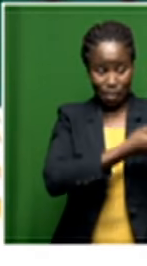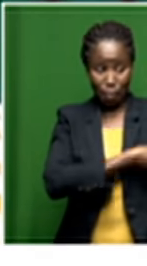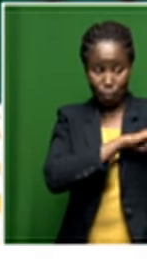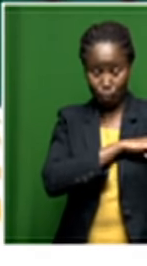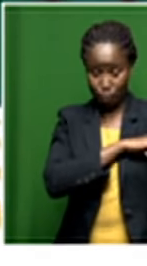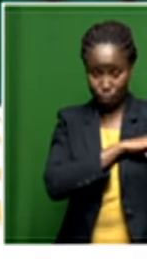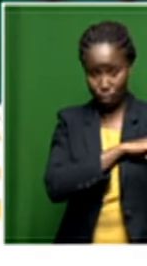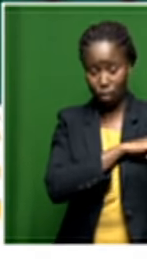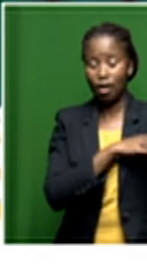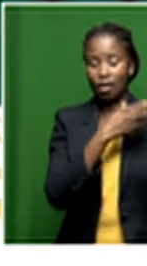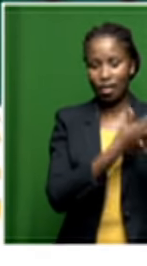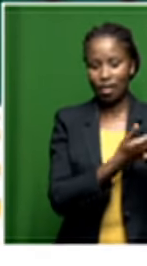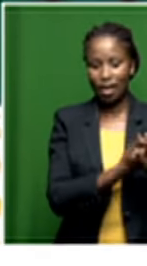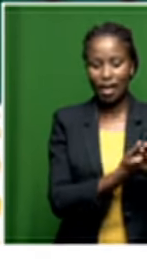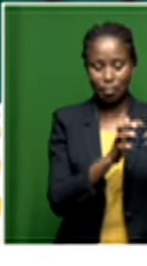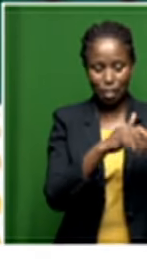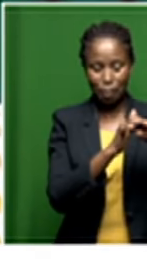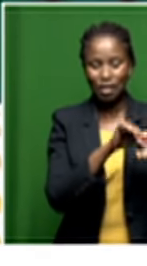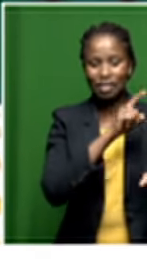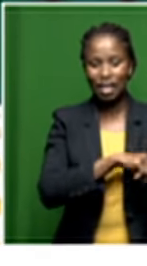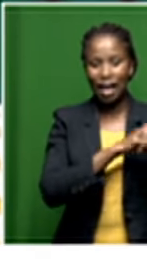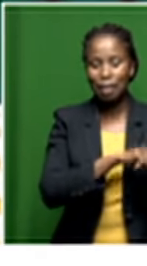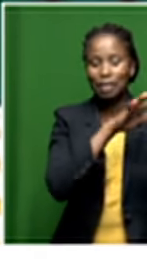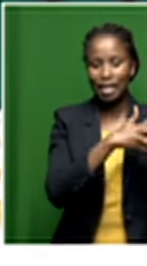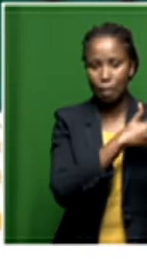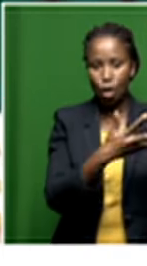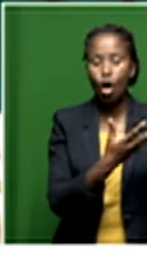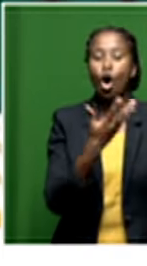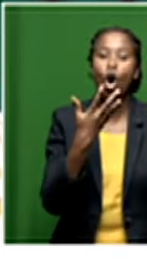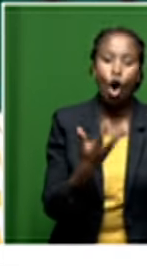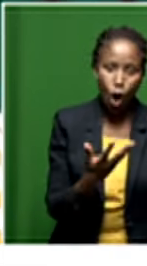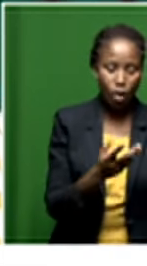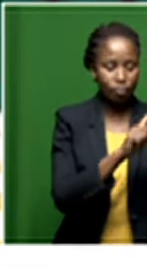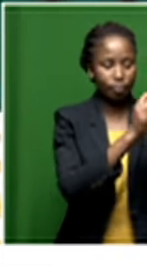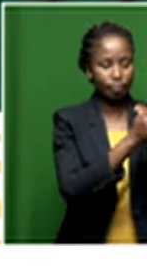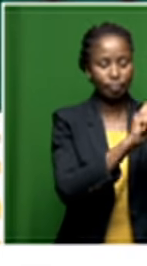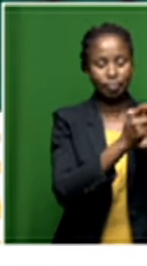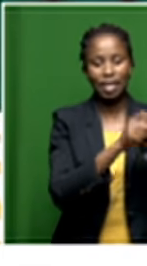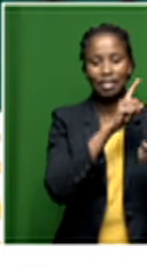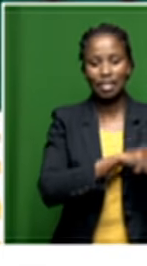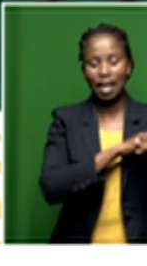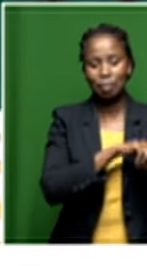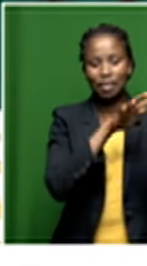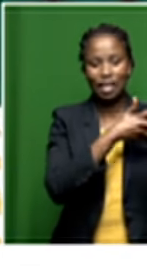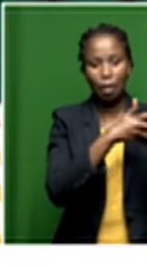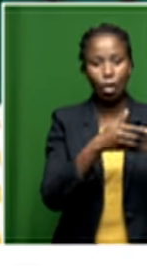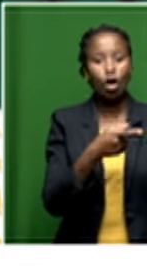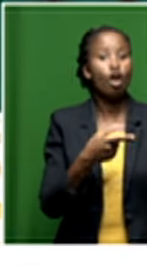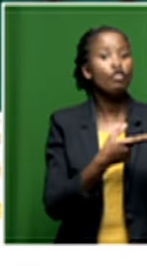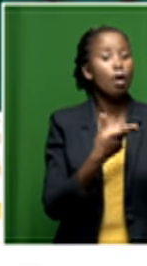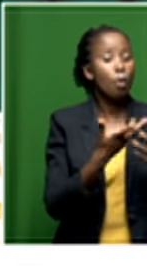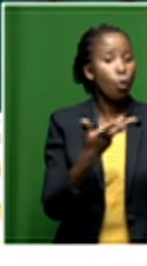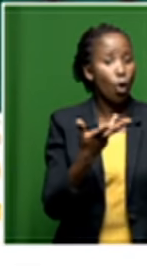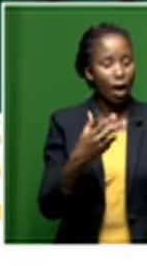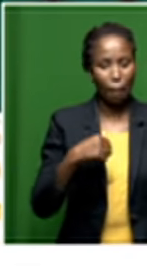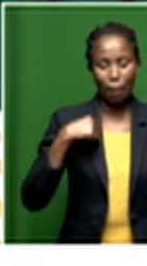draw the timetable or to amend the timetable from the Municipal